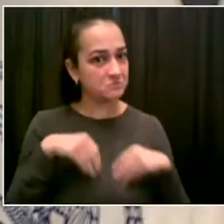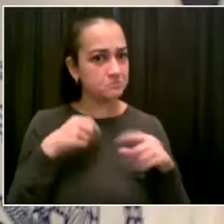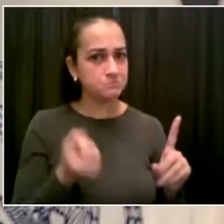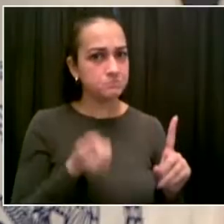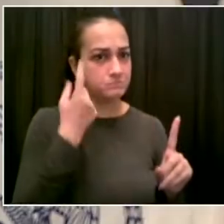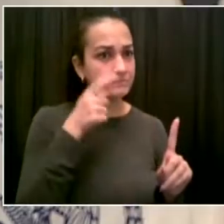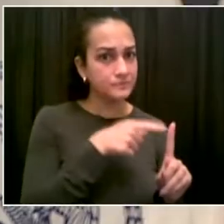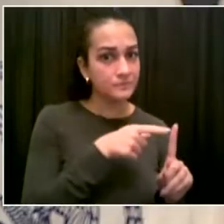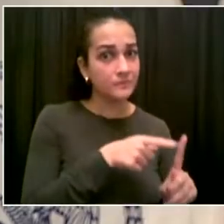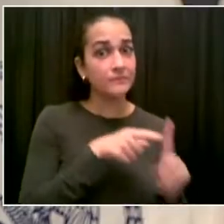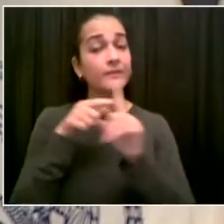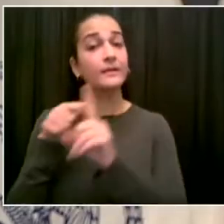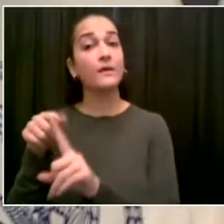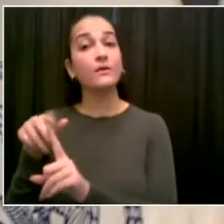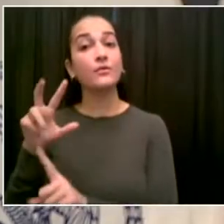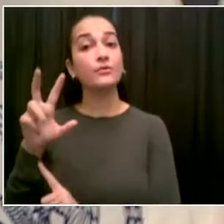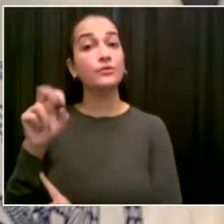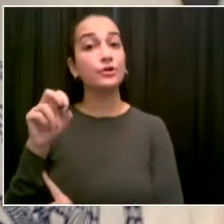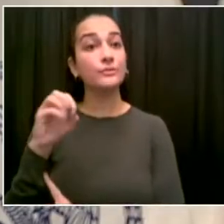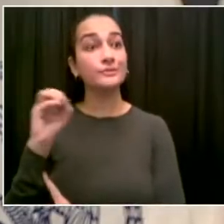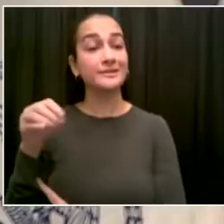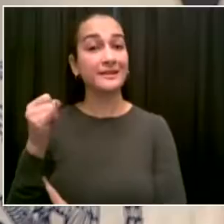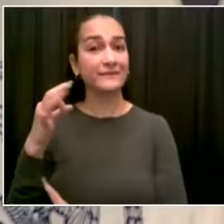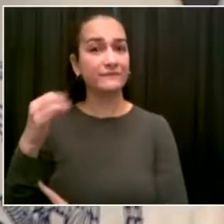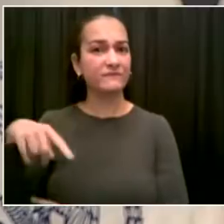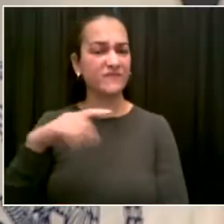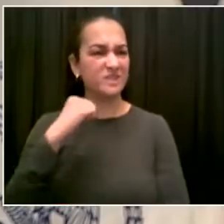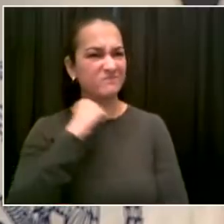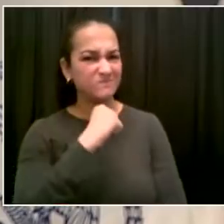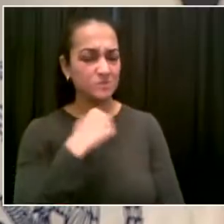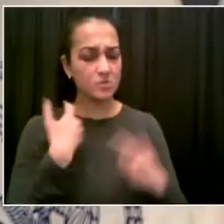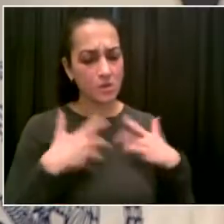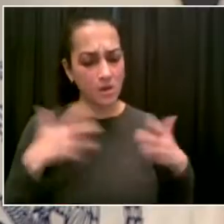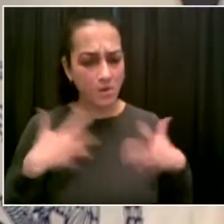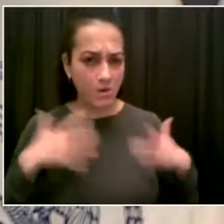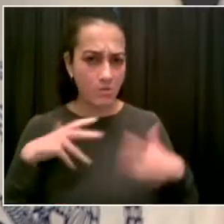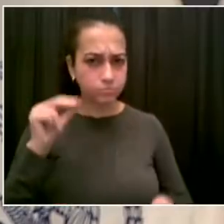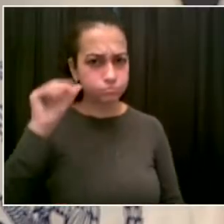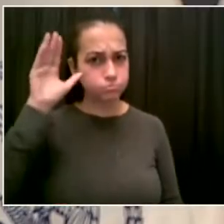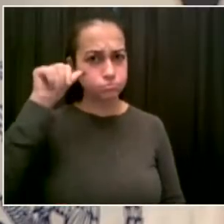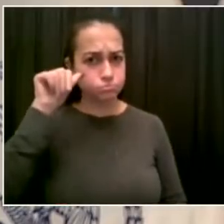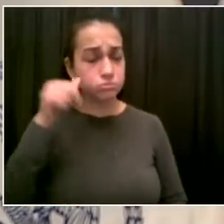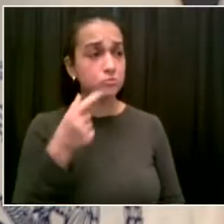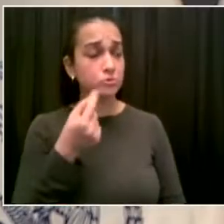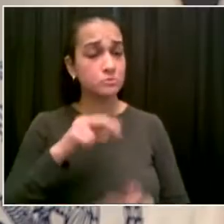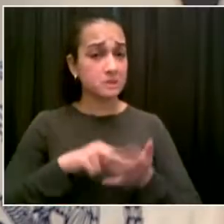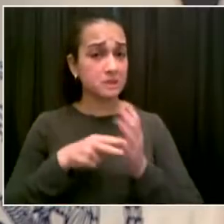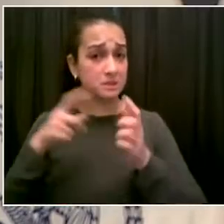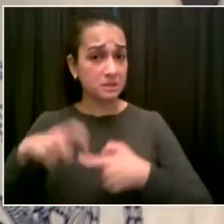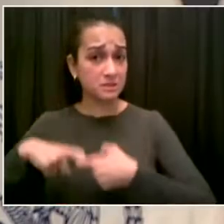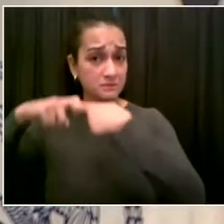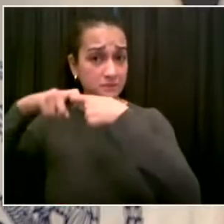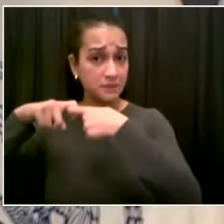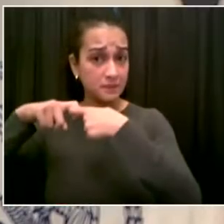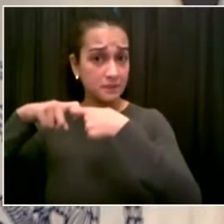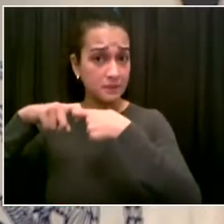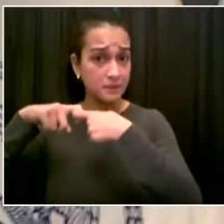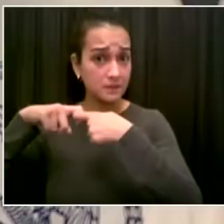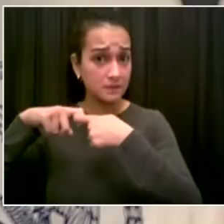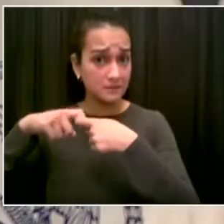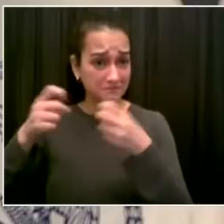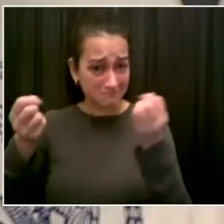and thousands of basically vacancies in those two essential departments? All right, first of all, I want to say these are folks who